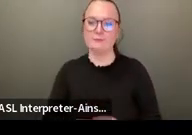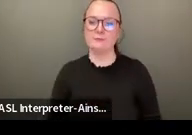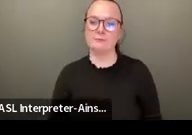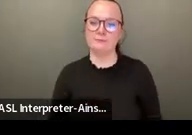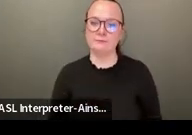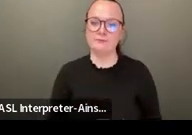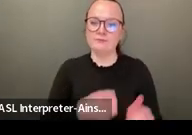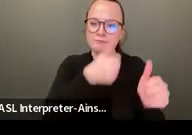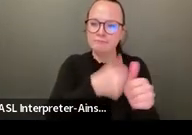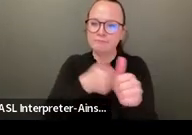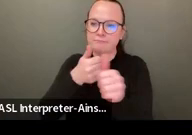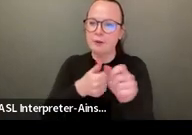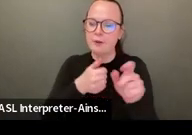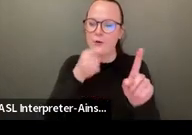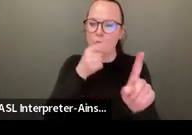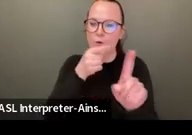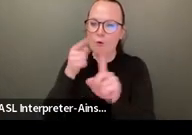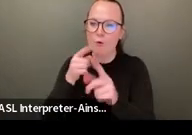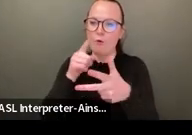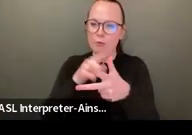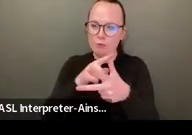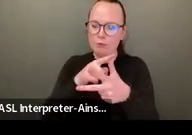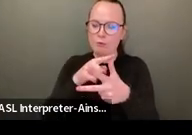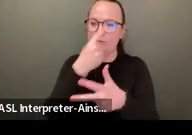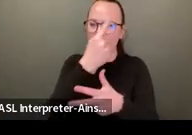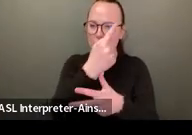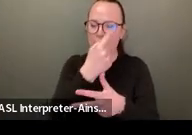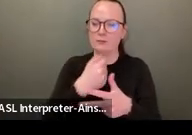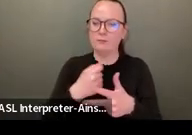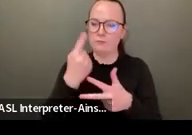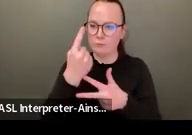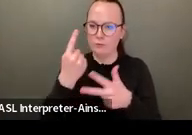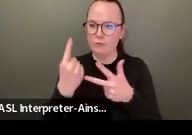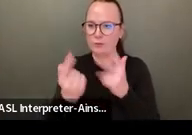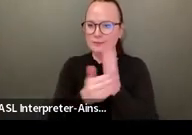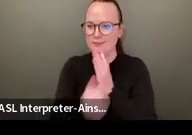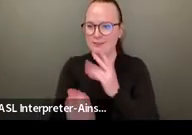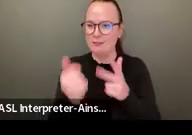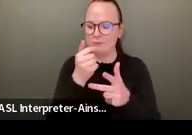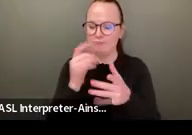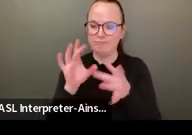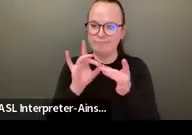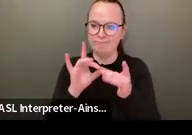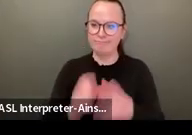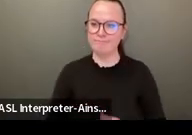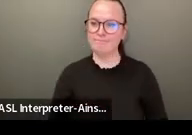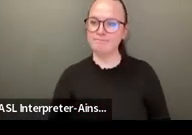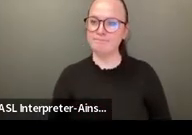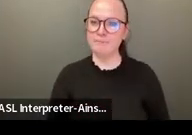each goal is one skill.